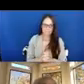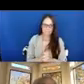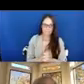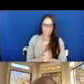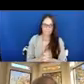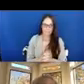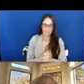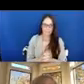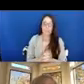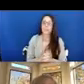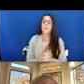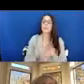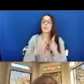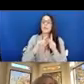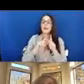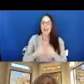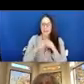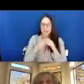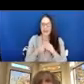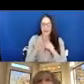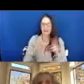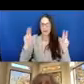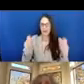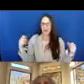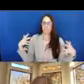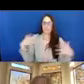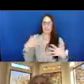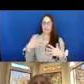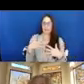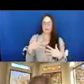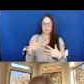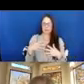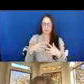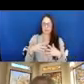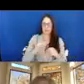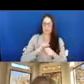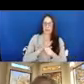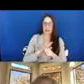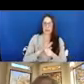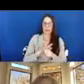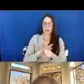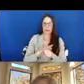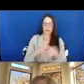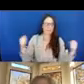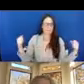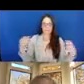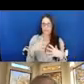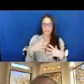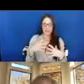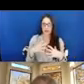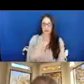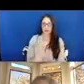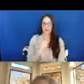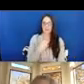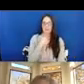At the beginning of the fear, uh, at the beginning of the pandemic, fear ripped us all. This is a disease of